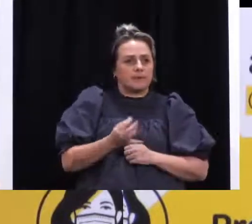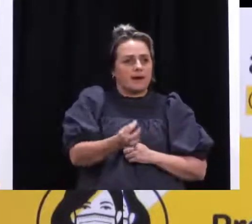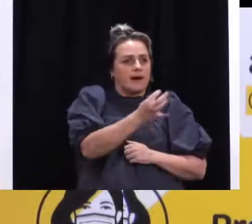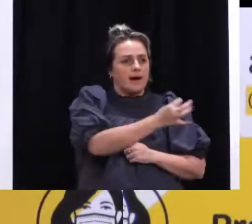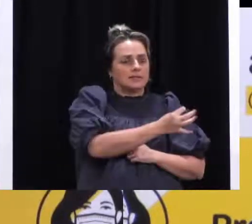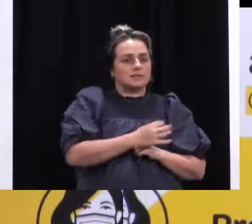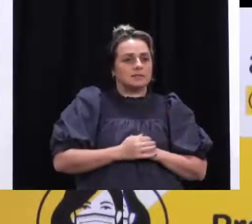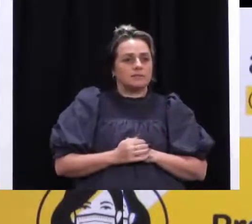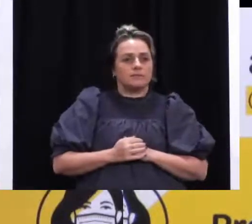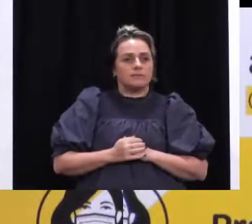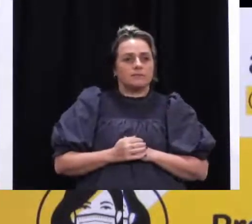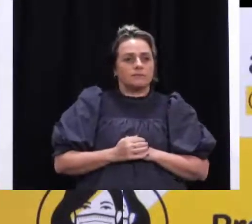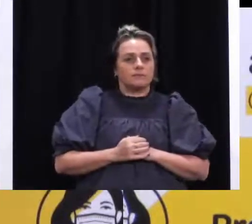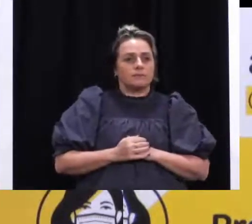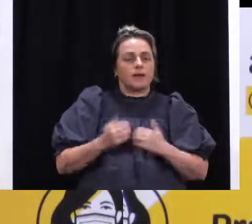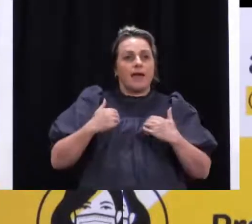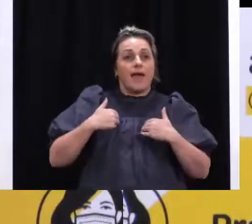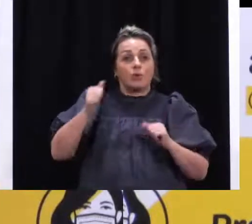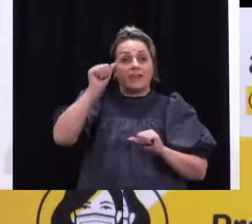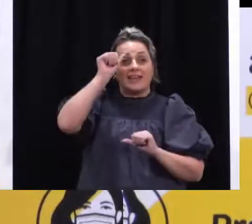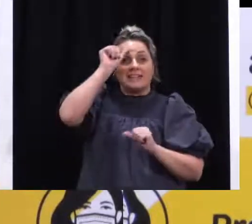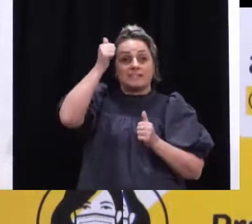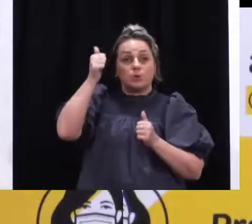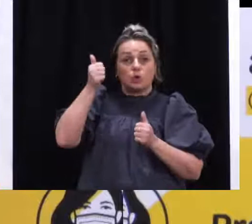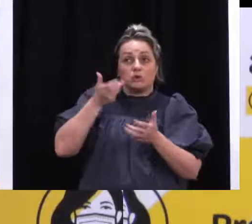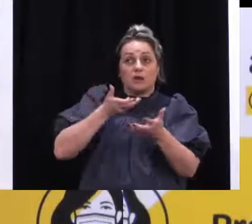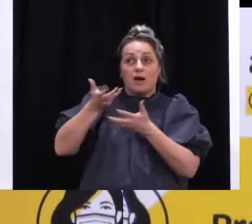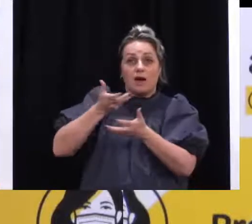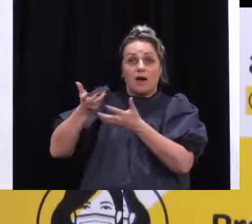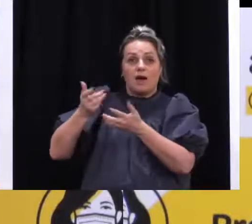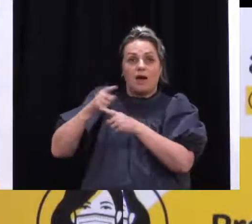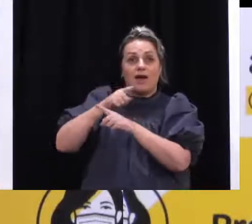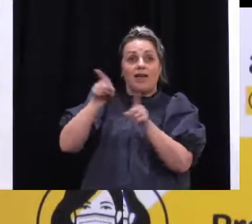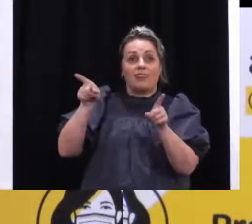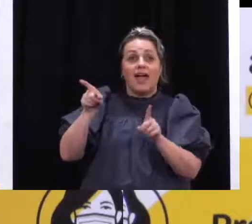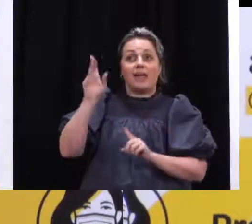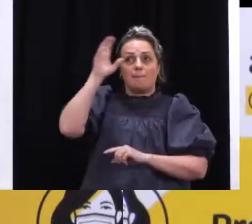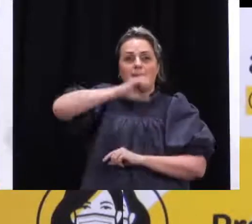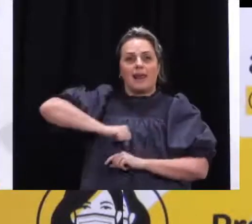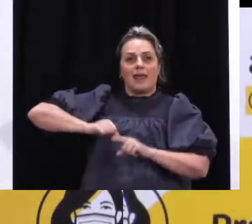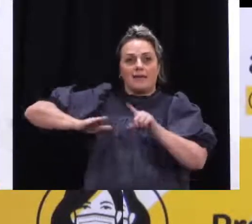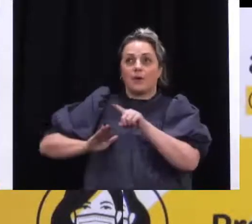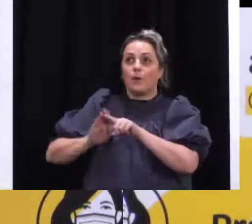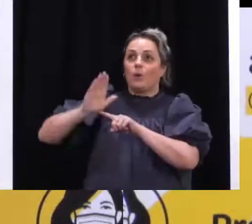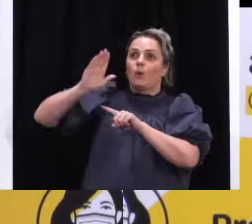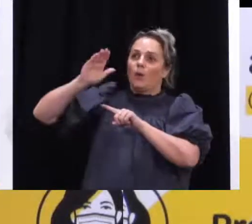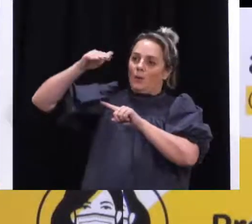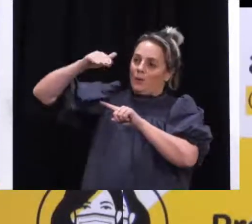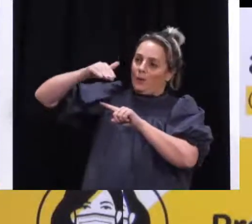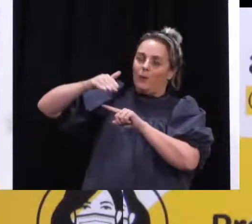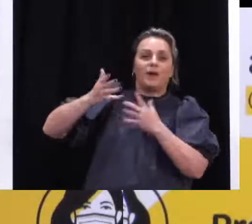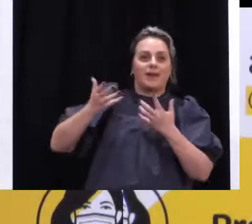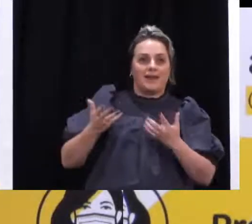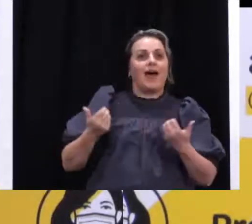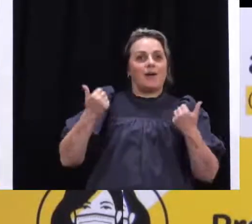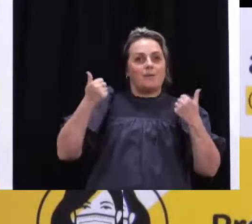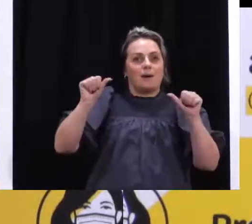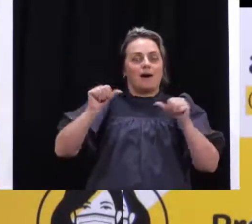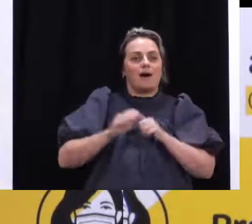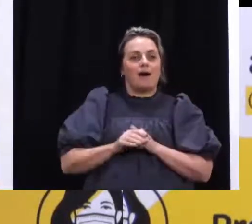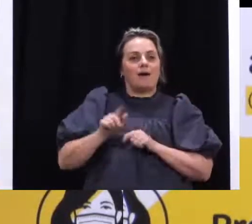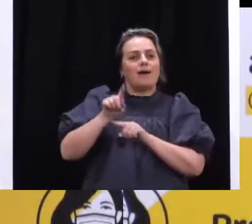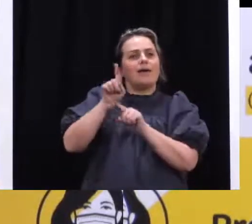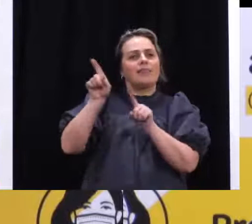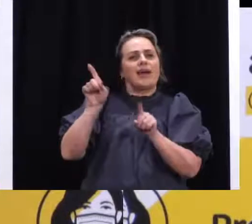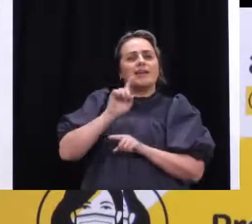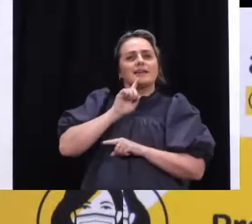Bloomfield. Talking to public health experts and modellers, they all believe the peak has either happened or it's on the way down. They say the biggest risks are the transmissions that